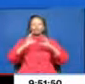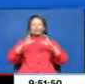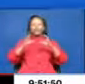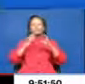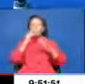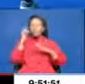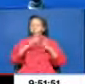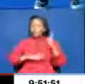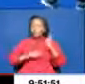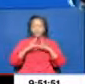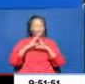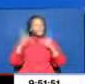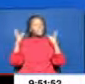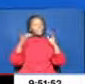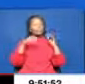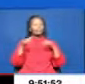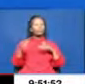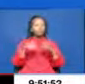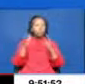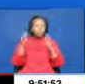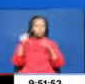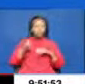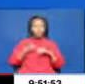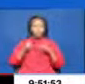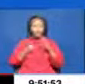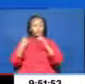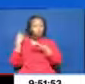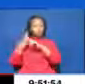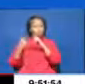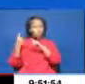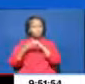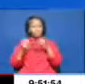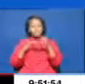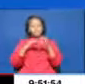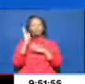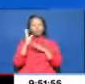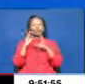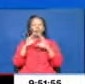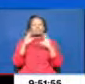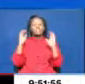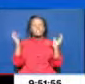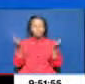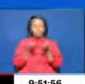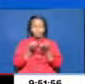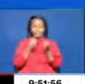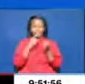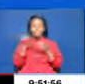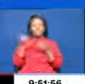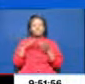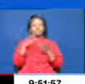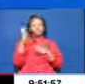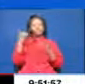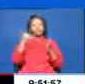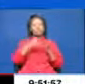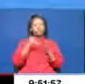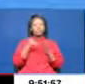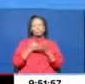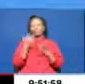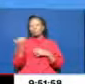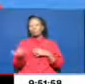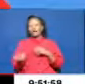the girls to experience the best in the world, even as she is the inclusion of young blood playing with the senior